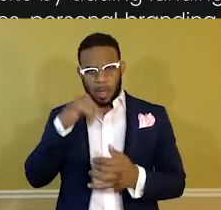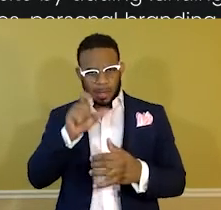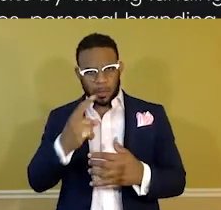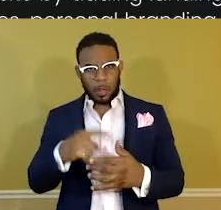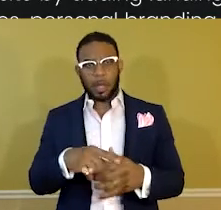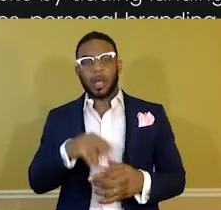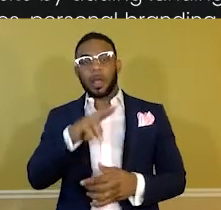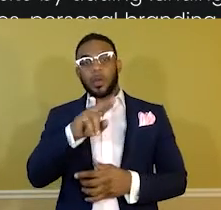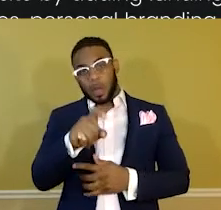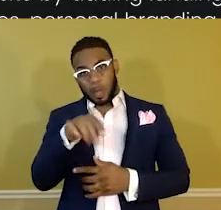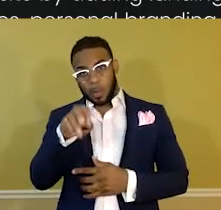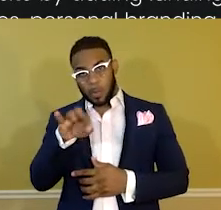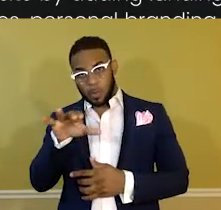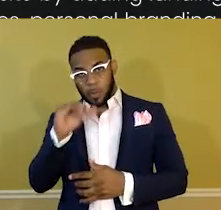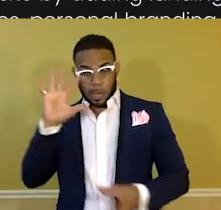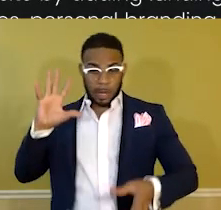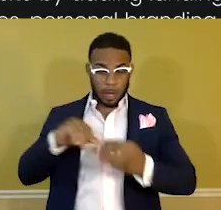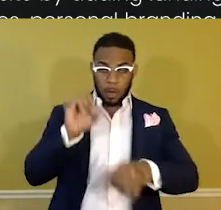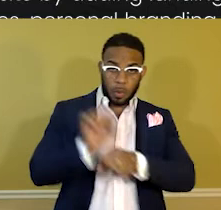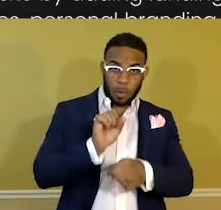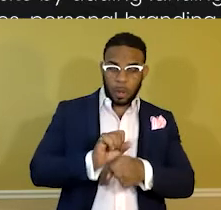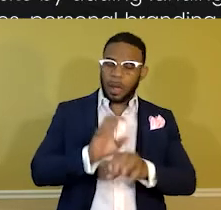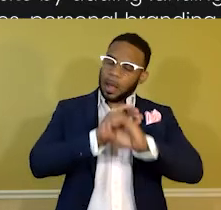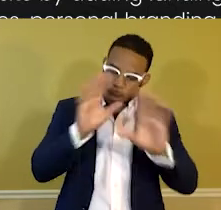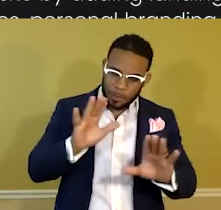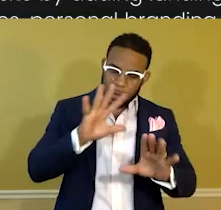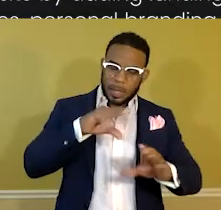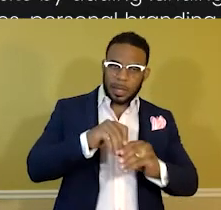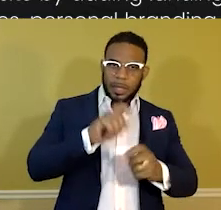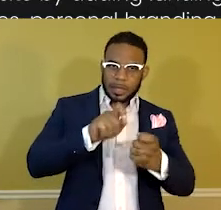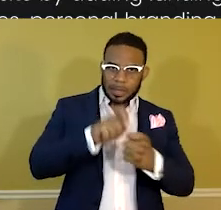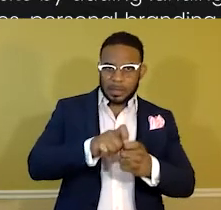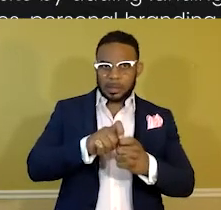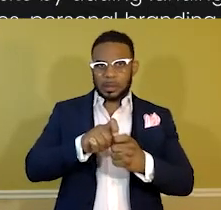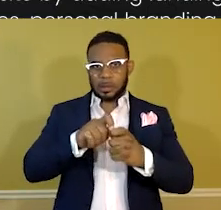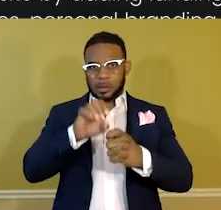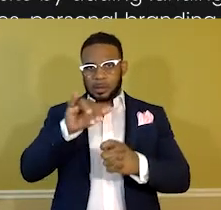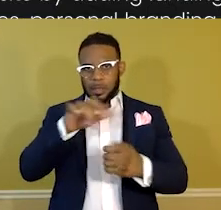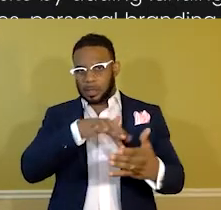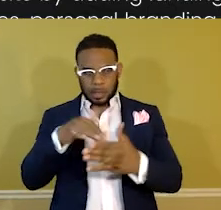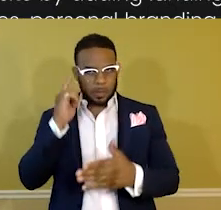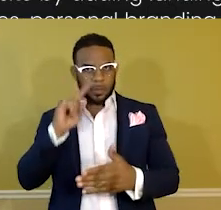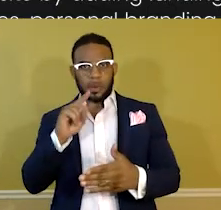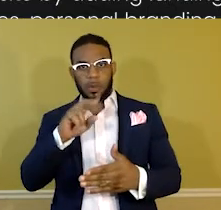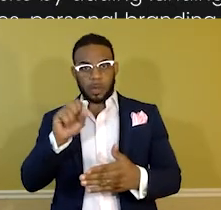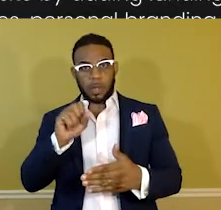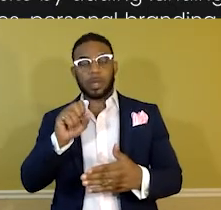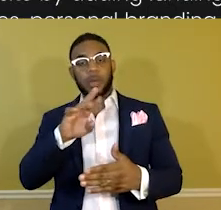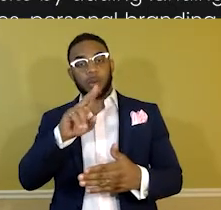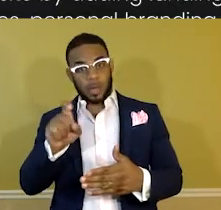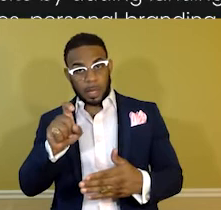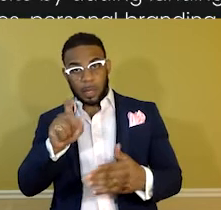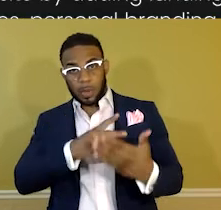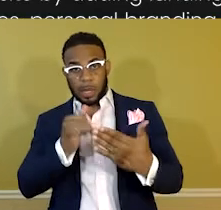so a UX portfolio is a compilation of your work. Obviously it contains detailed case studies of UX design projects, um,